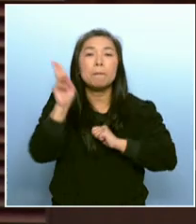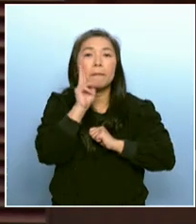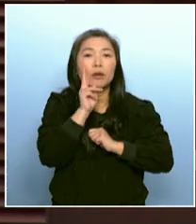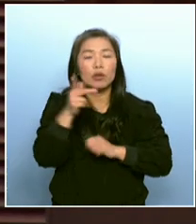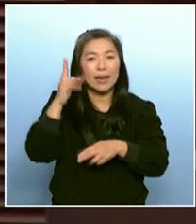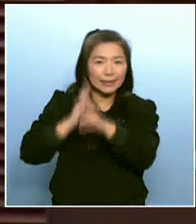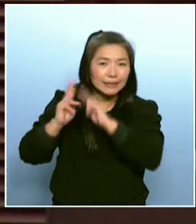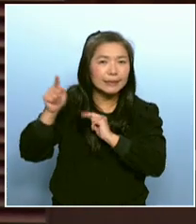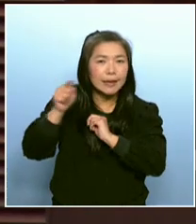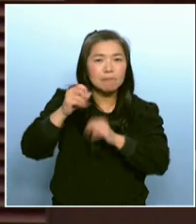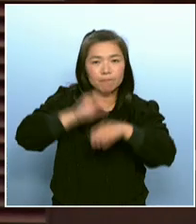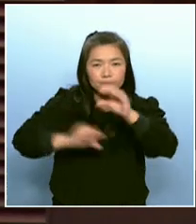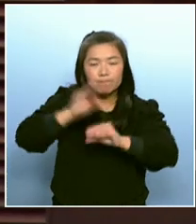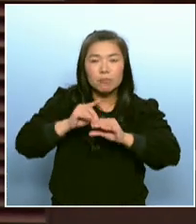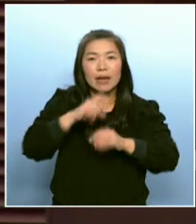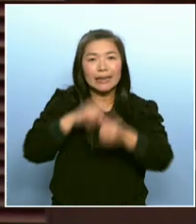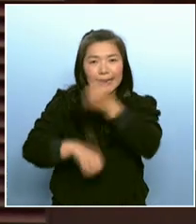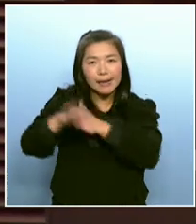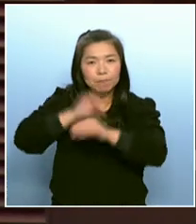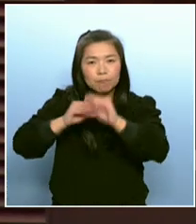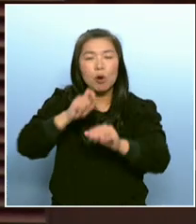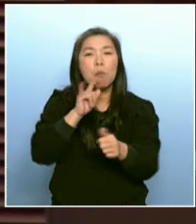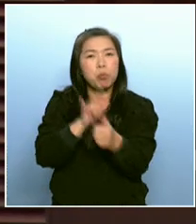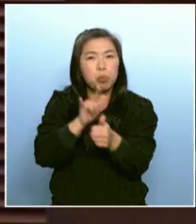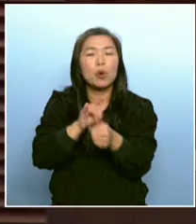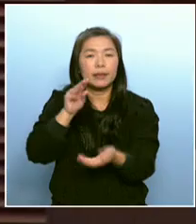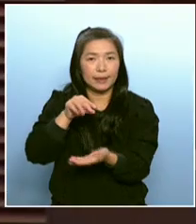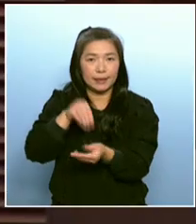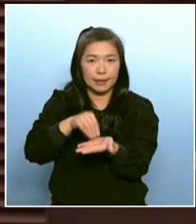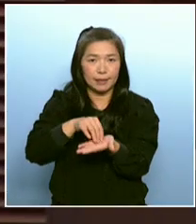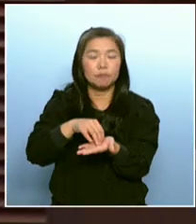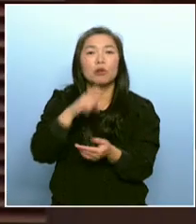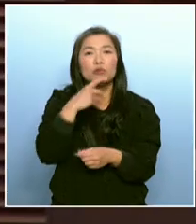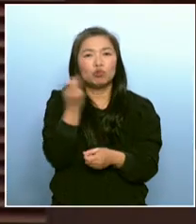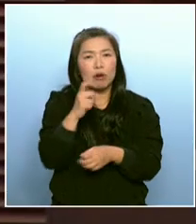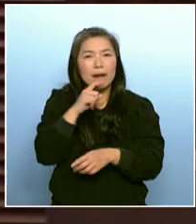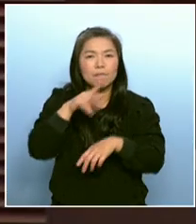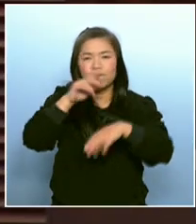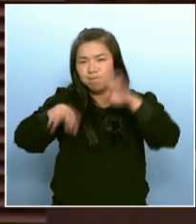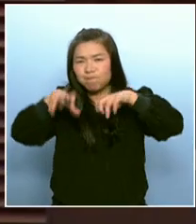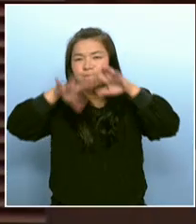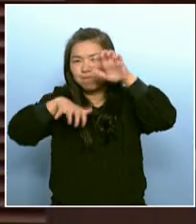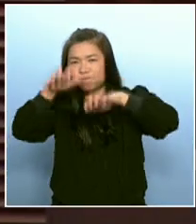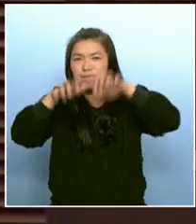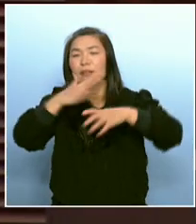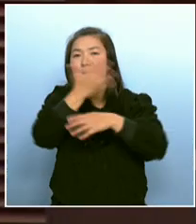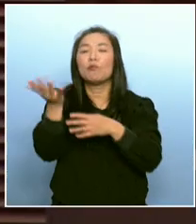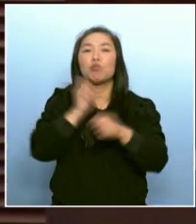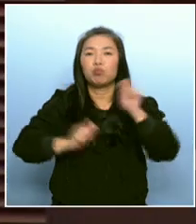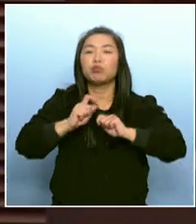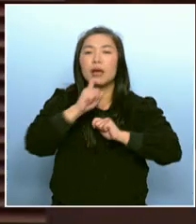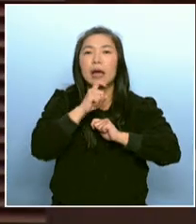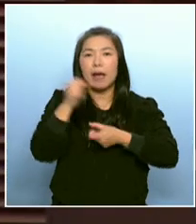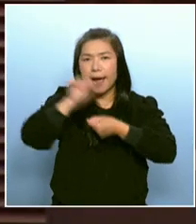will organize a diverse range of enrichment activities such as visits to historic buildings, infrastructure facilities, and nature reserves, as well as